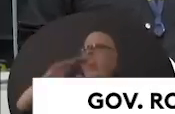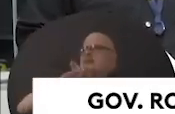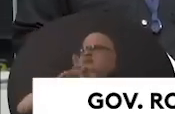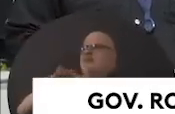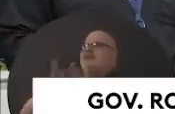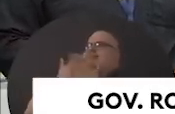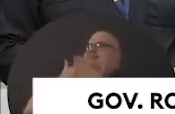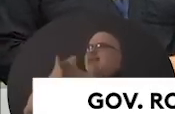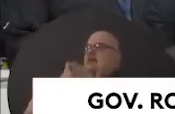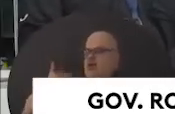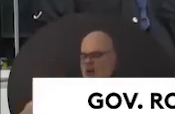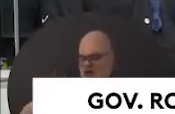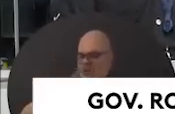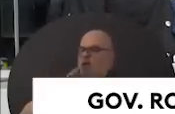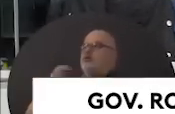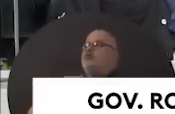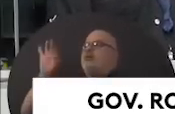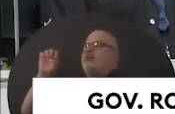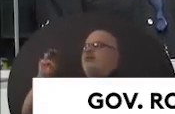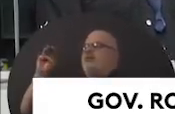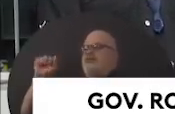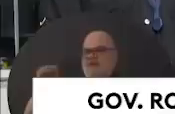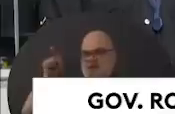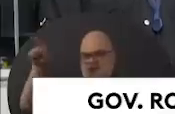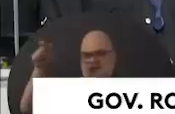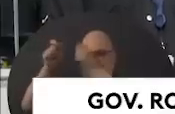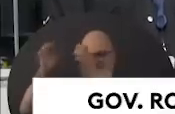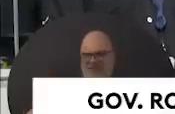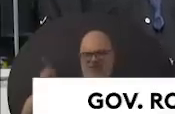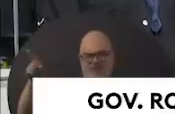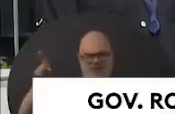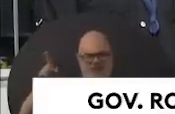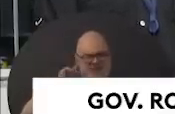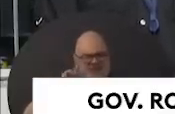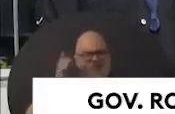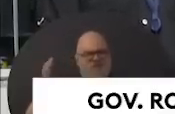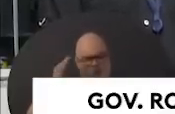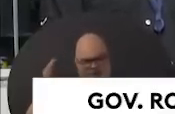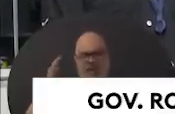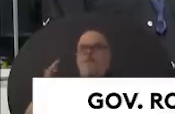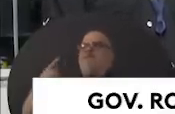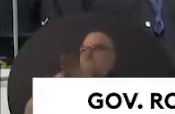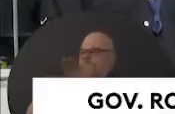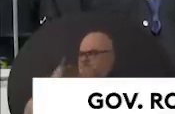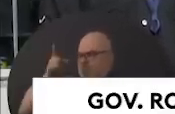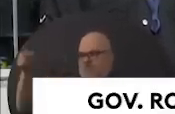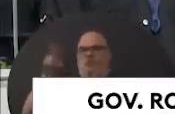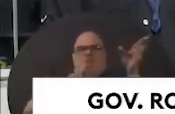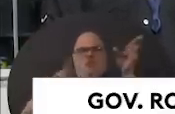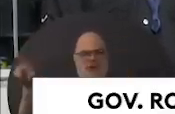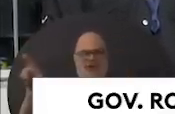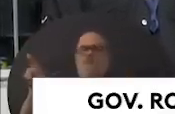We're thankful. I spoke with the FEMA administrator, Criswell, I believe on Friday, and they stand by ready to help. So